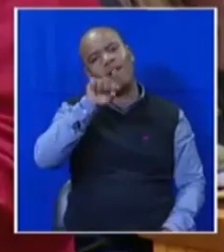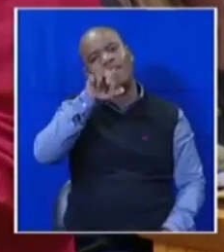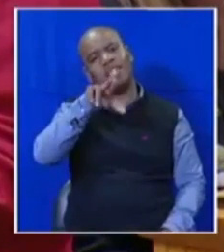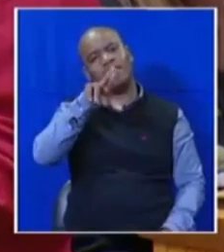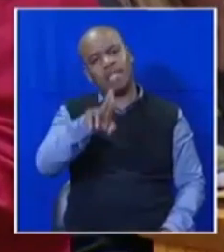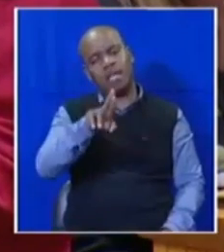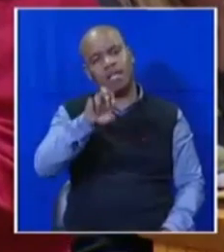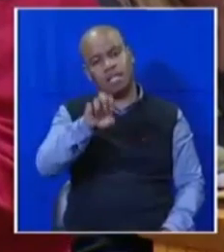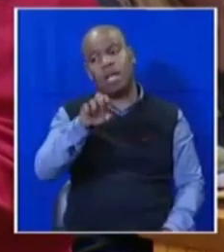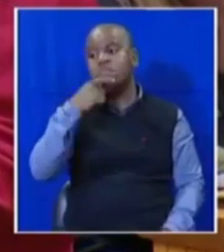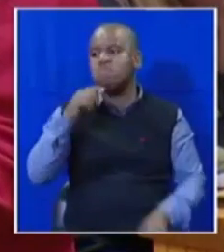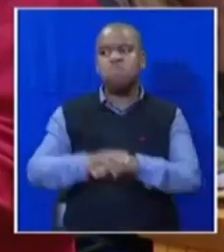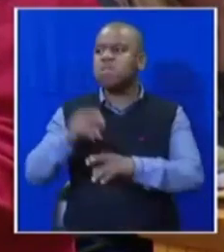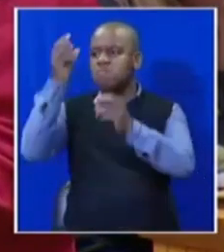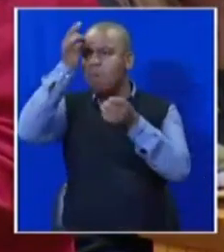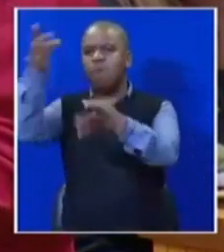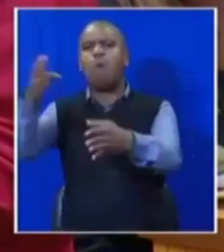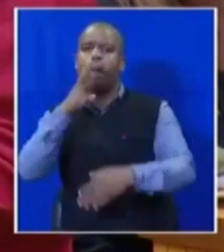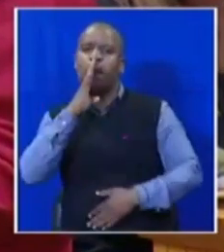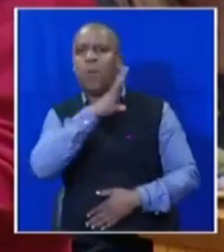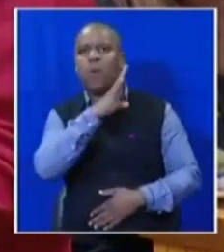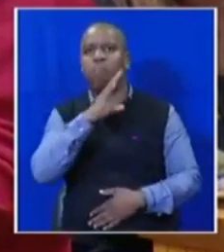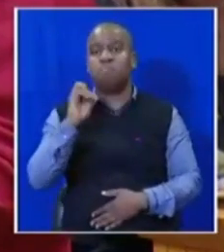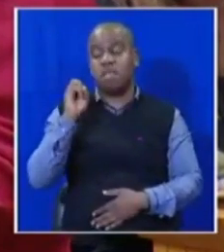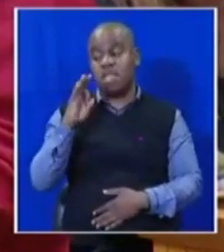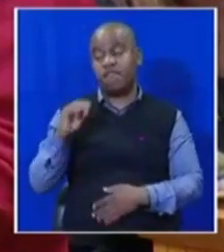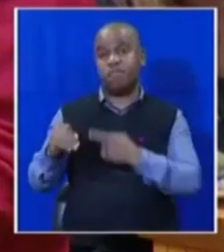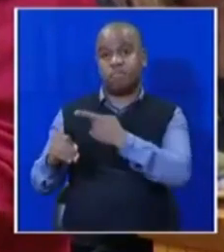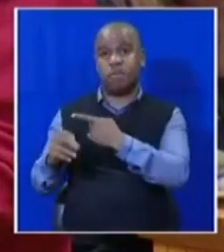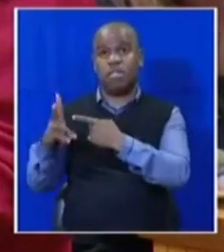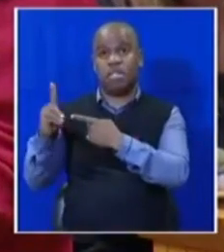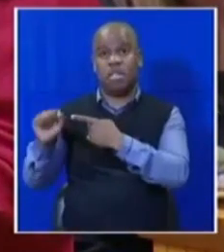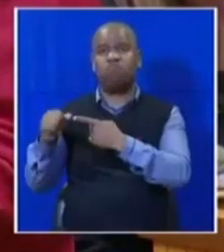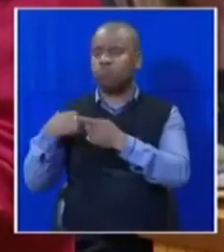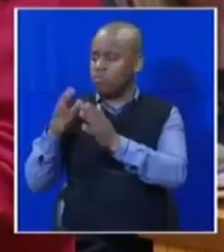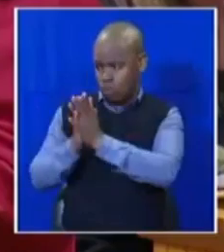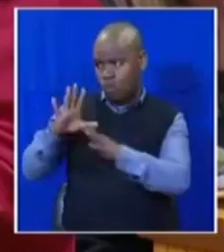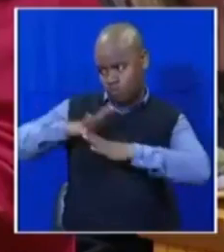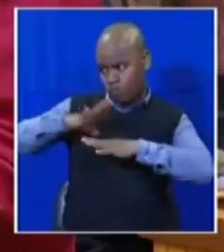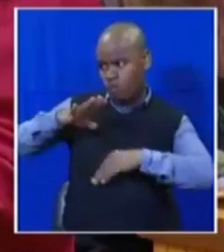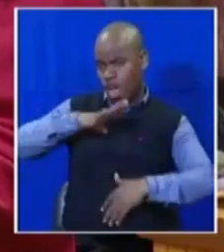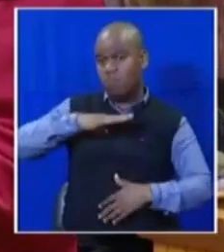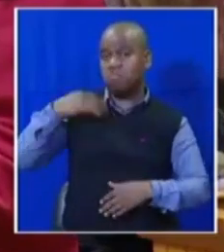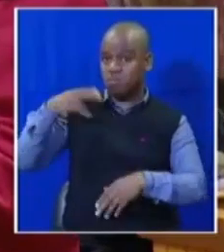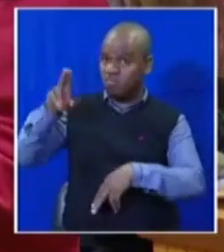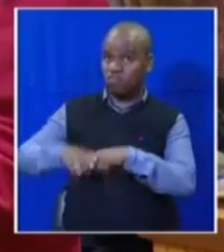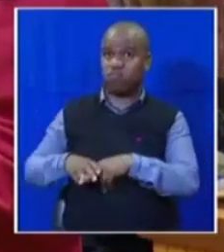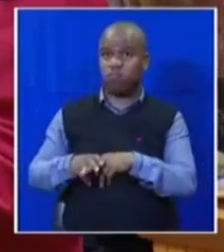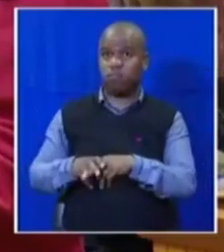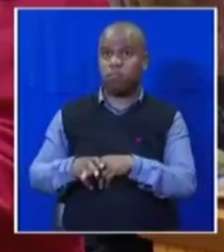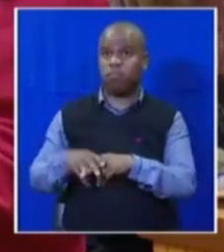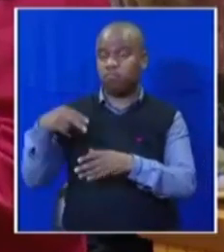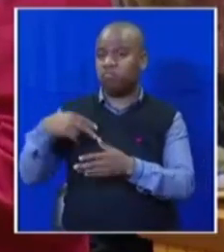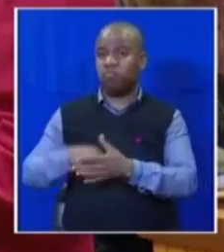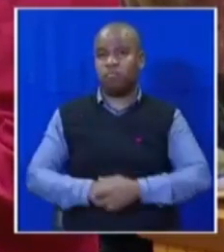things. And if the DA, you can even see now, I'm on the floor, you can even see now.